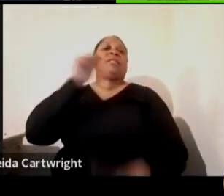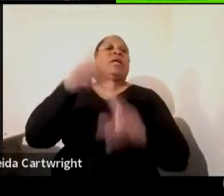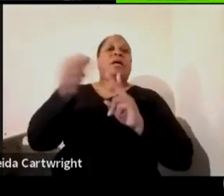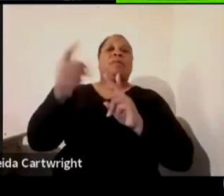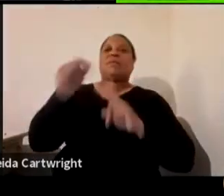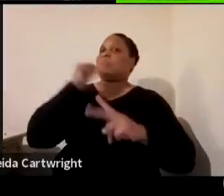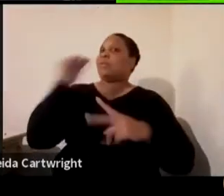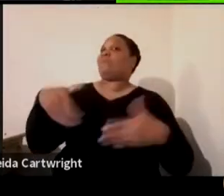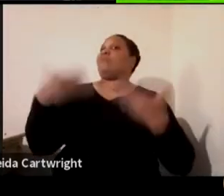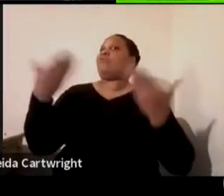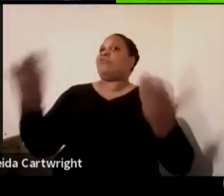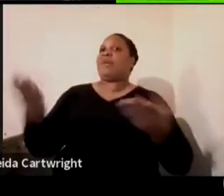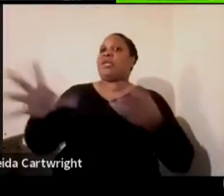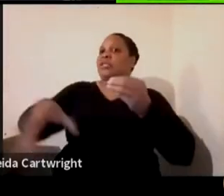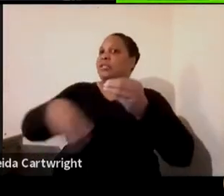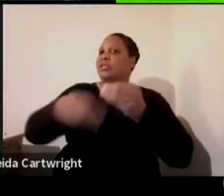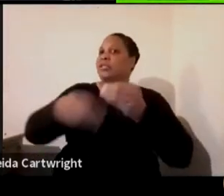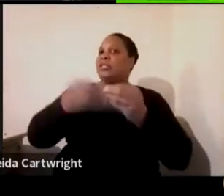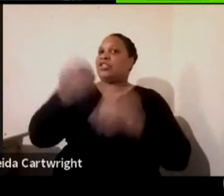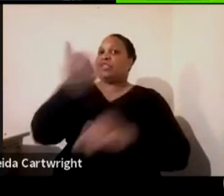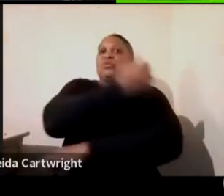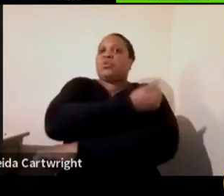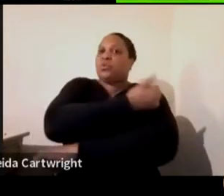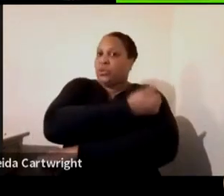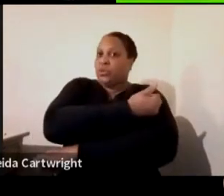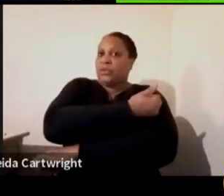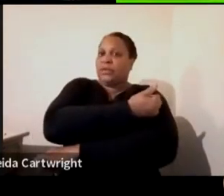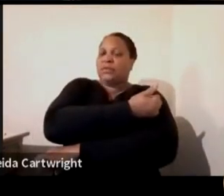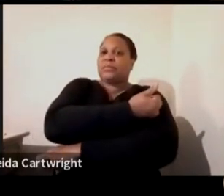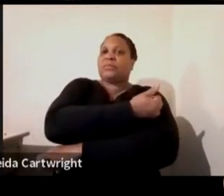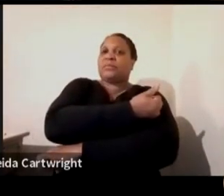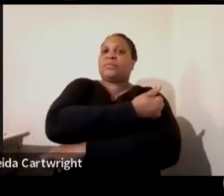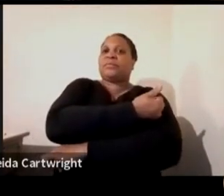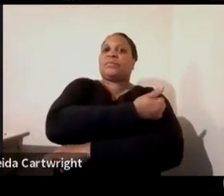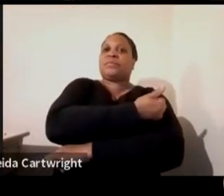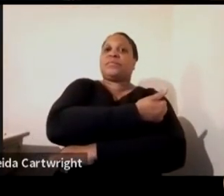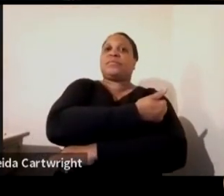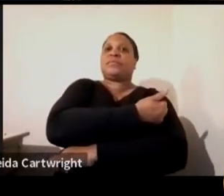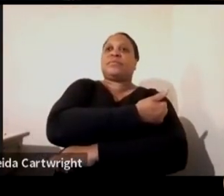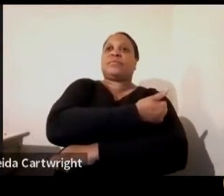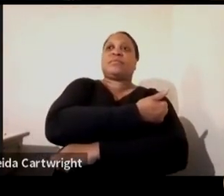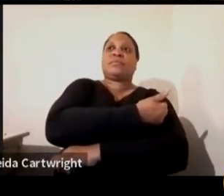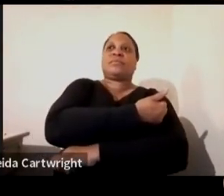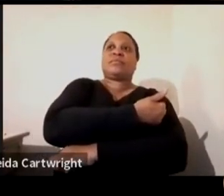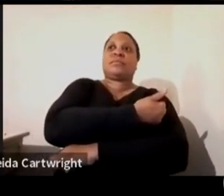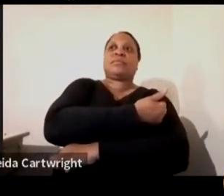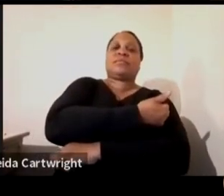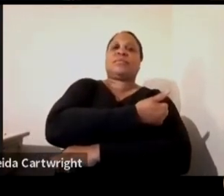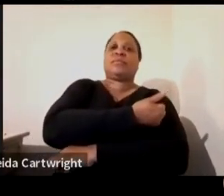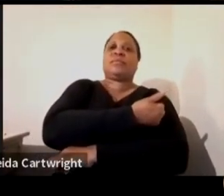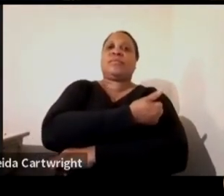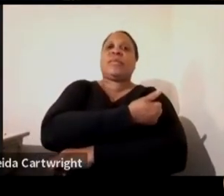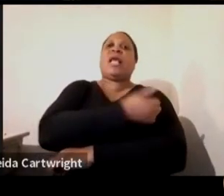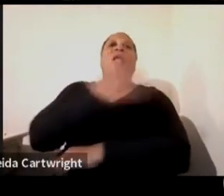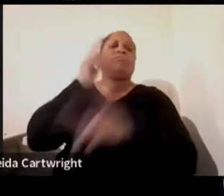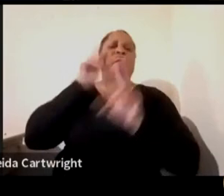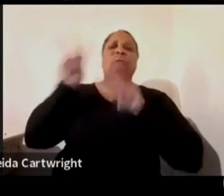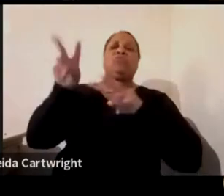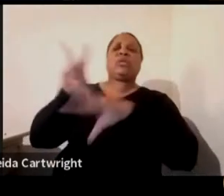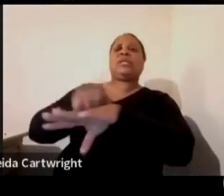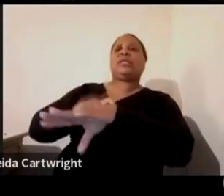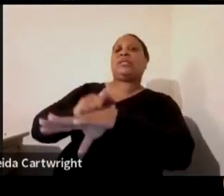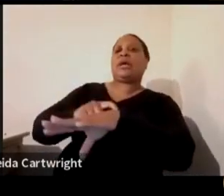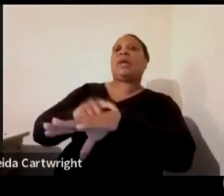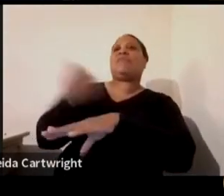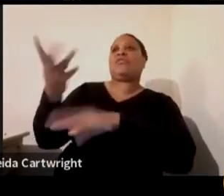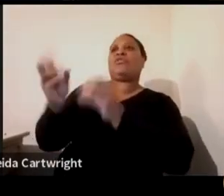recommending additional doses or additional series. Okay, and just looking at the time, so I'll go for a few